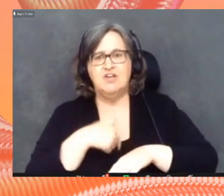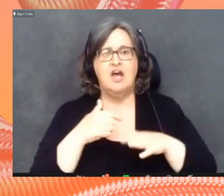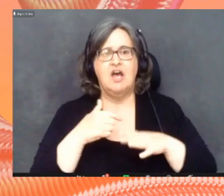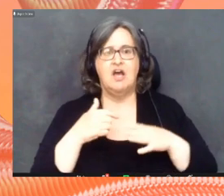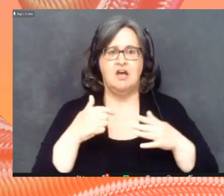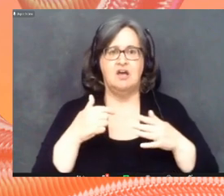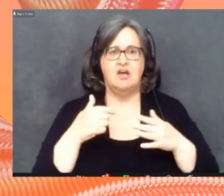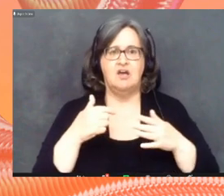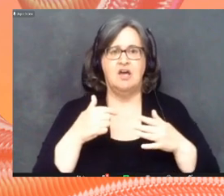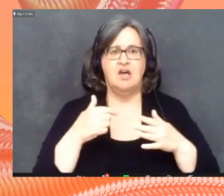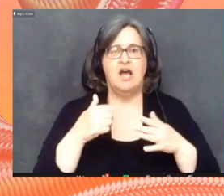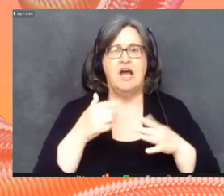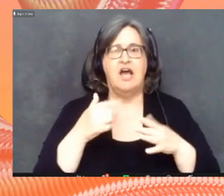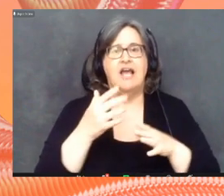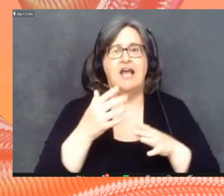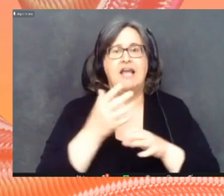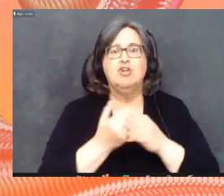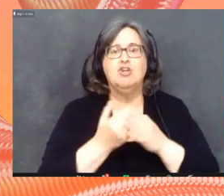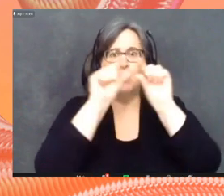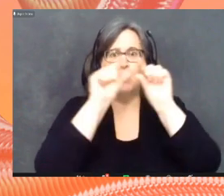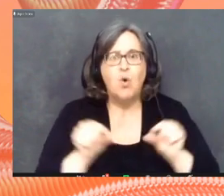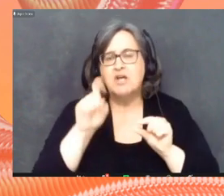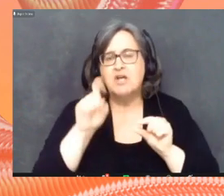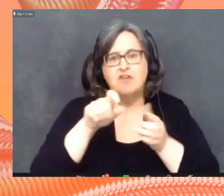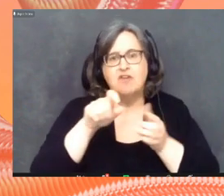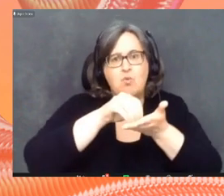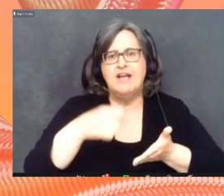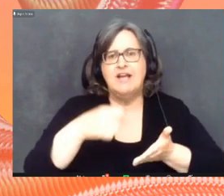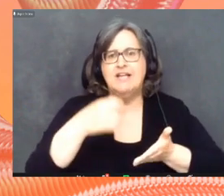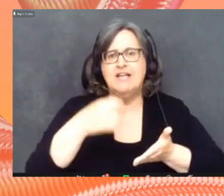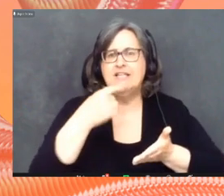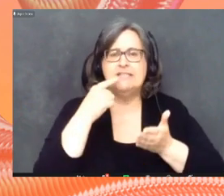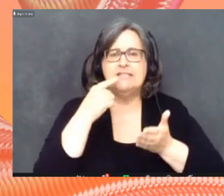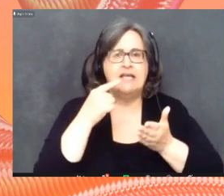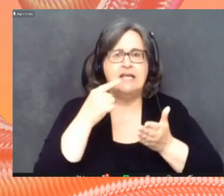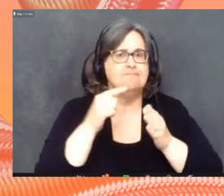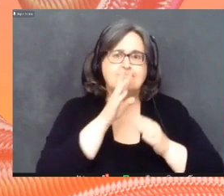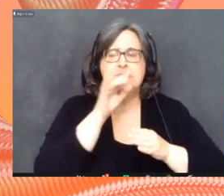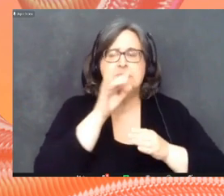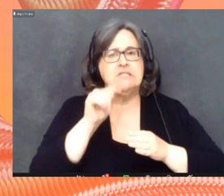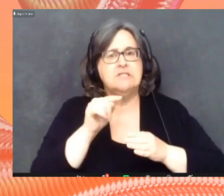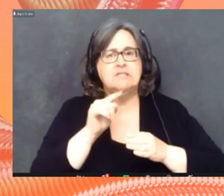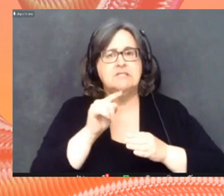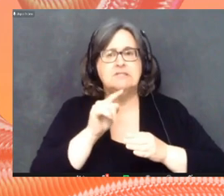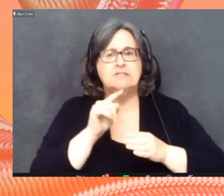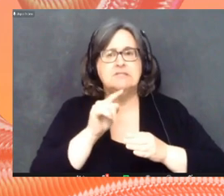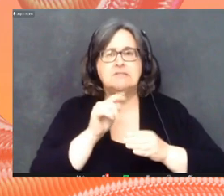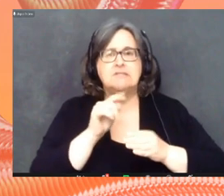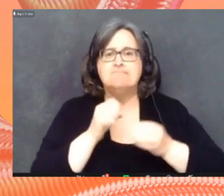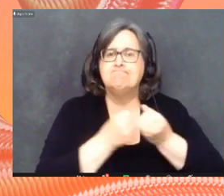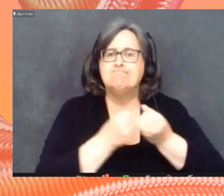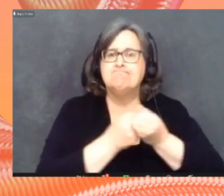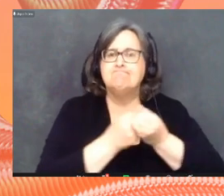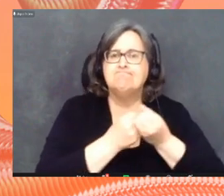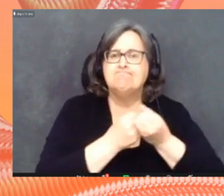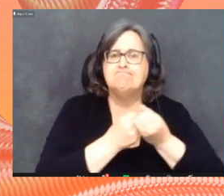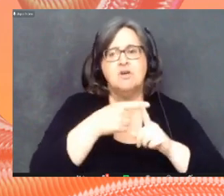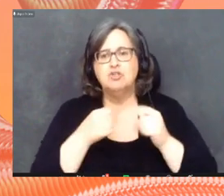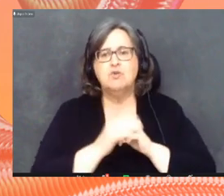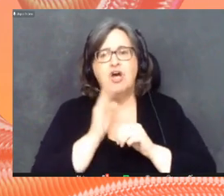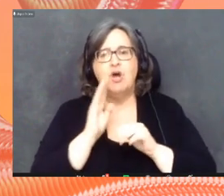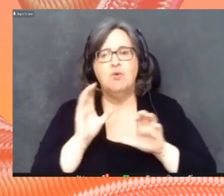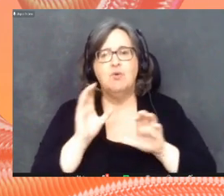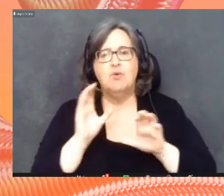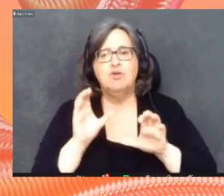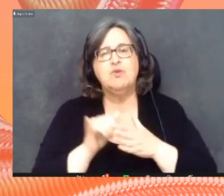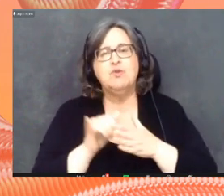horoscope, I'm like, okay, I need to actually write it down. I need to say it out loud. And sometimes I fake it till I make it. Like I'll do it. And